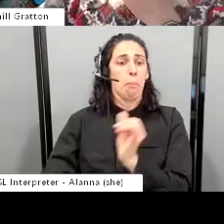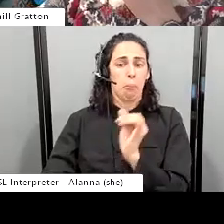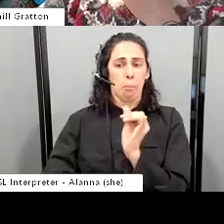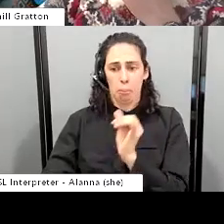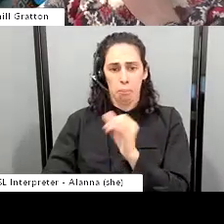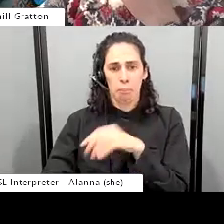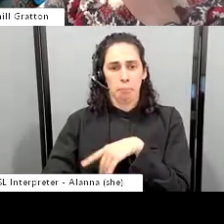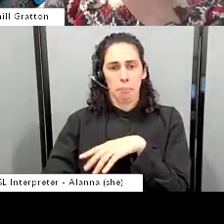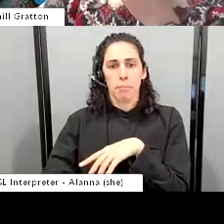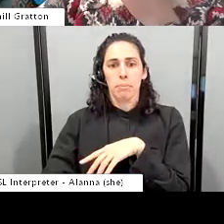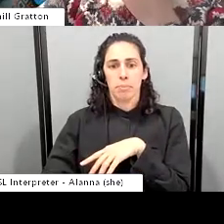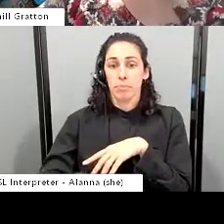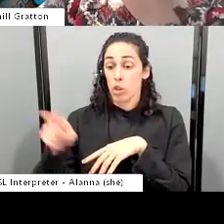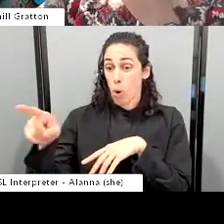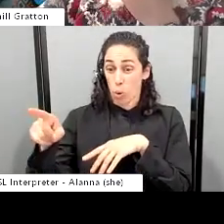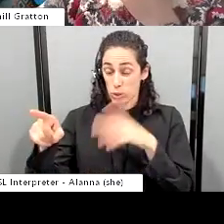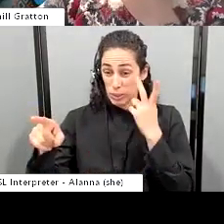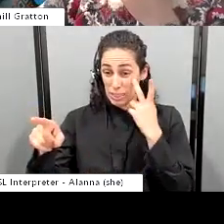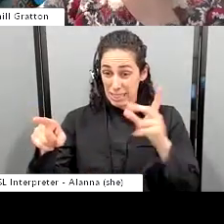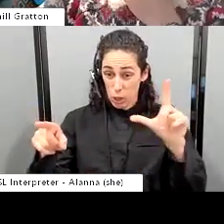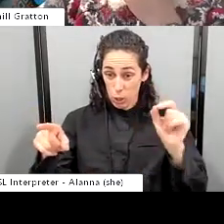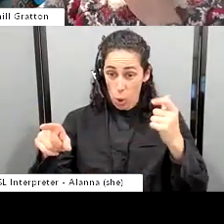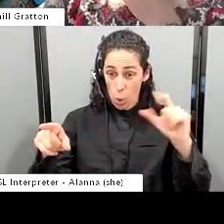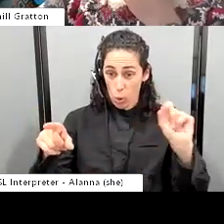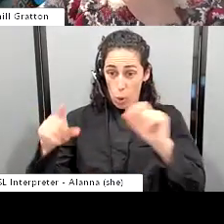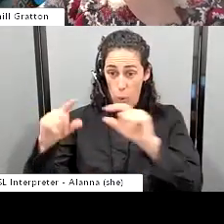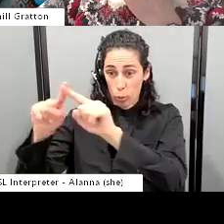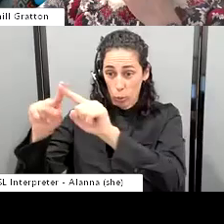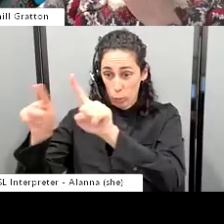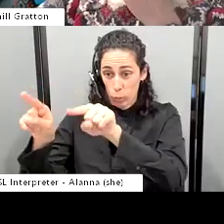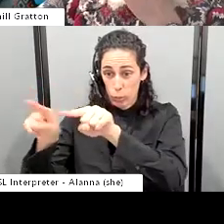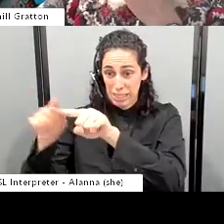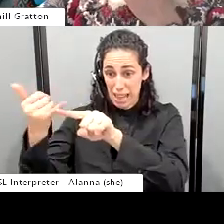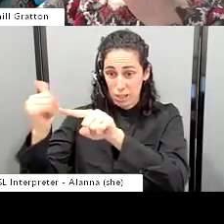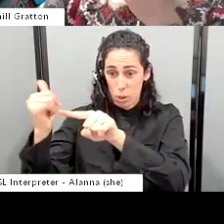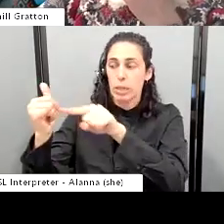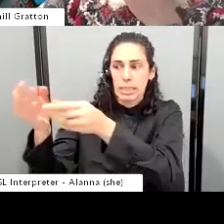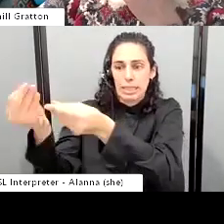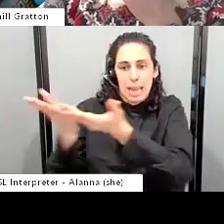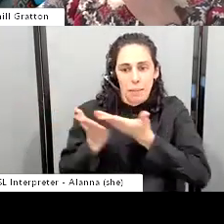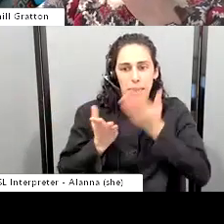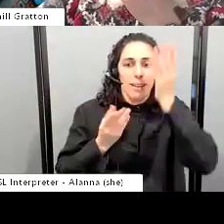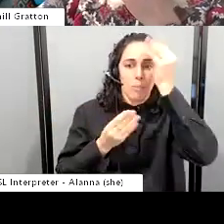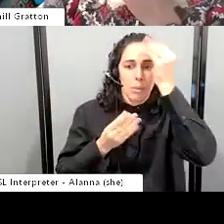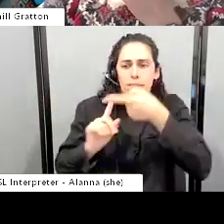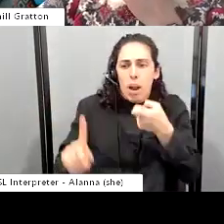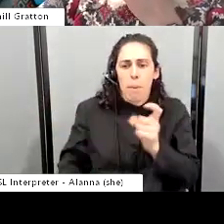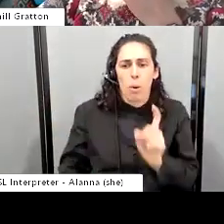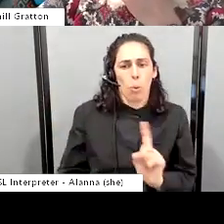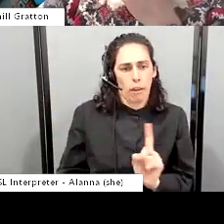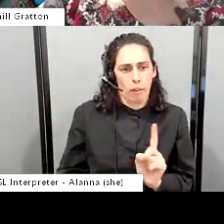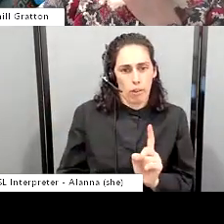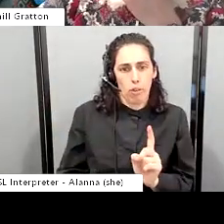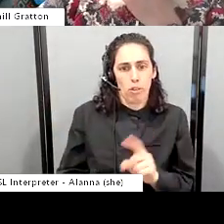you could see by the logo, it's pulling this from the Weather Network website. It's doing it